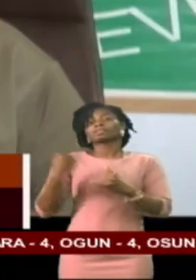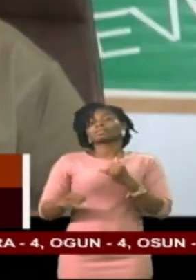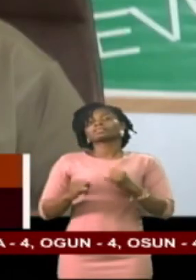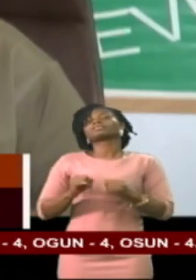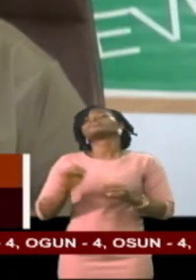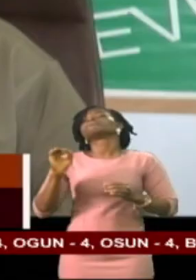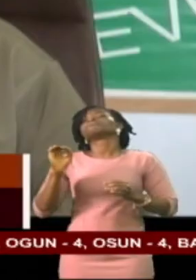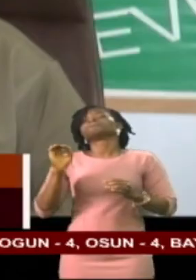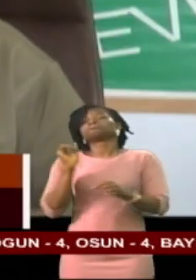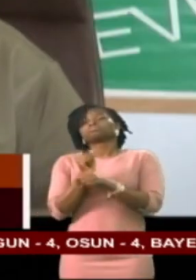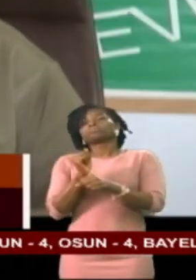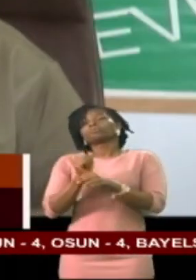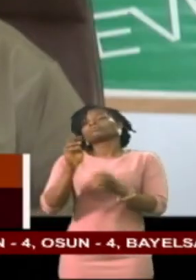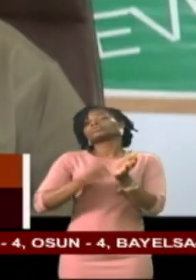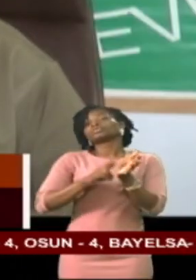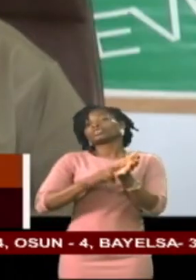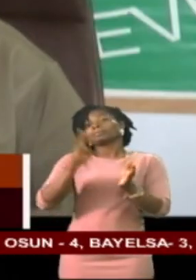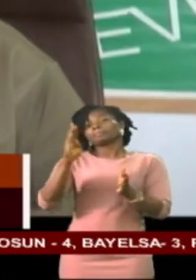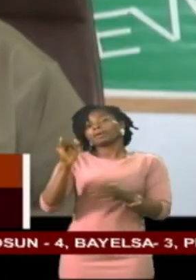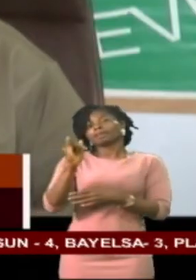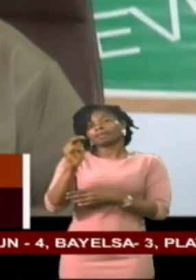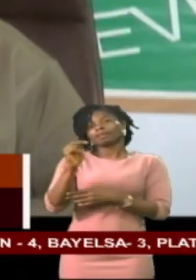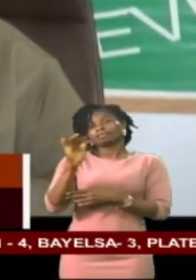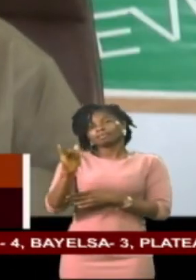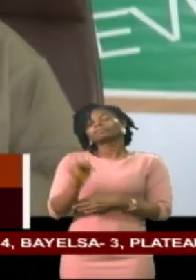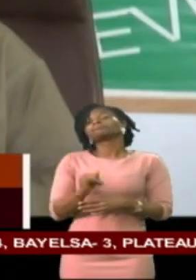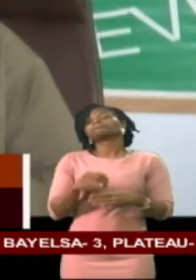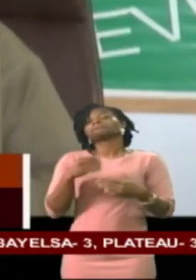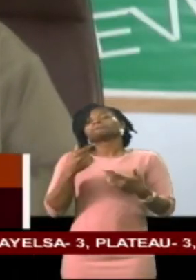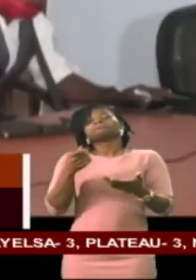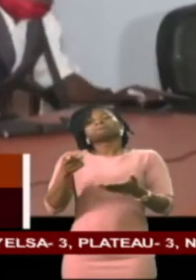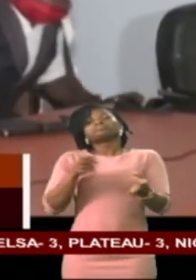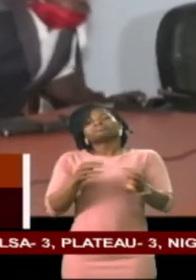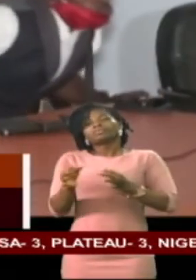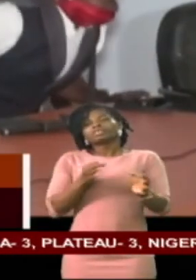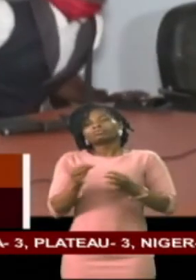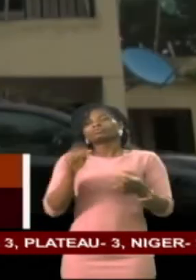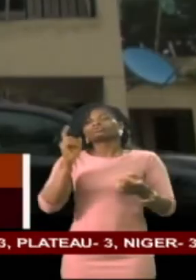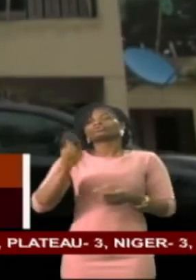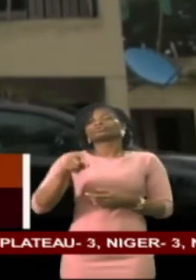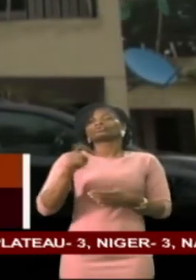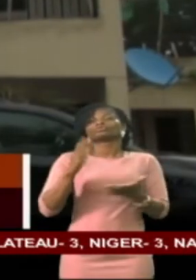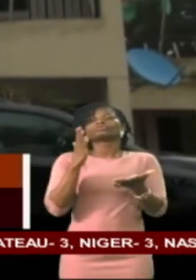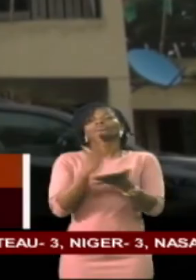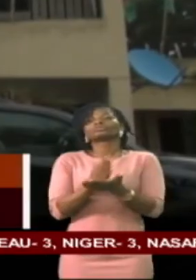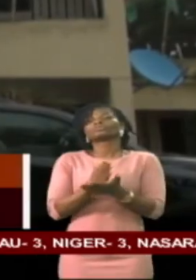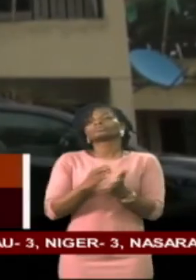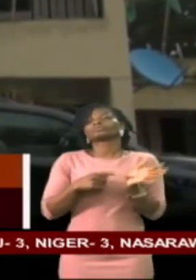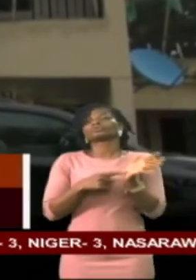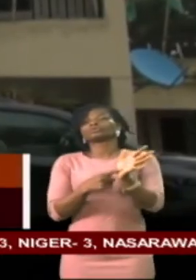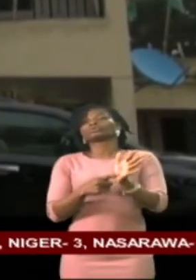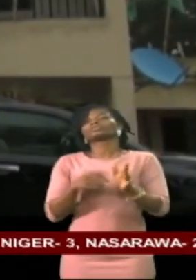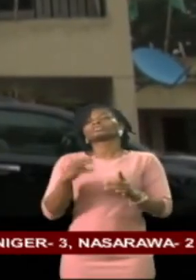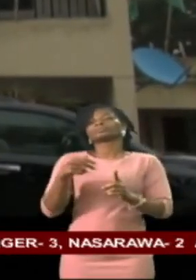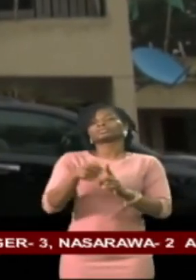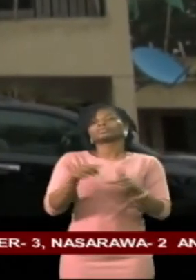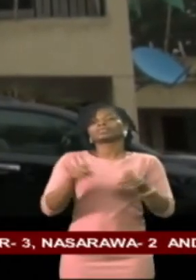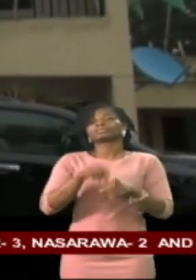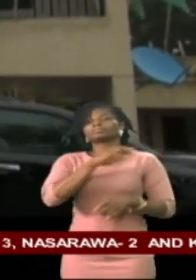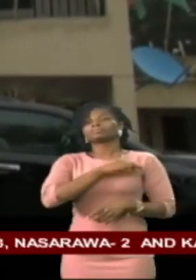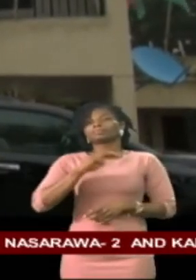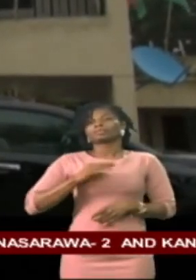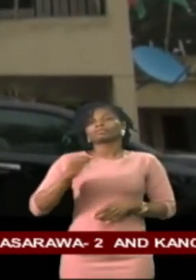by INEC, he explains, should desist from parading themselves as members of the CUPP. In Abuja,